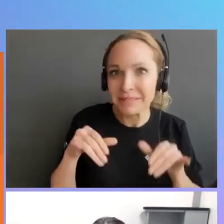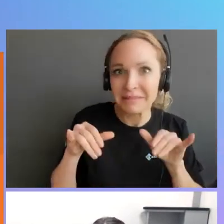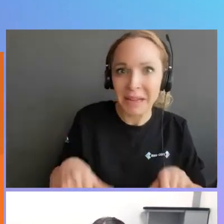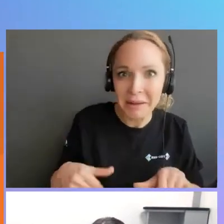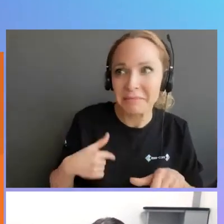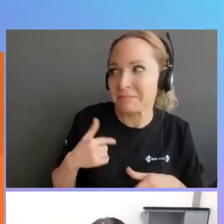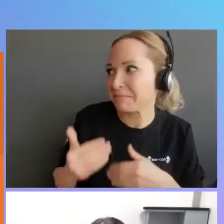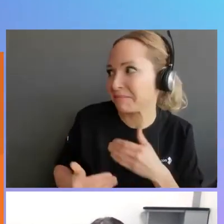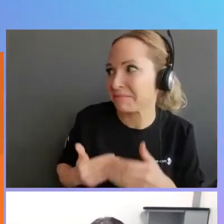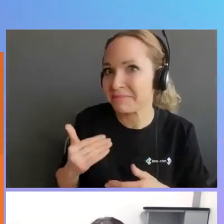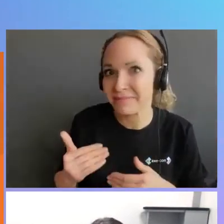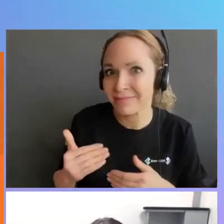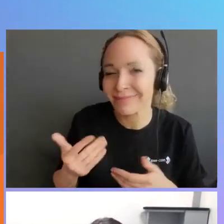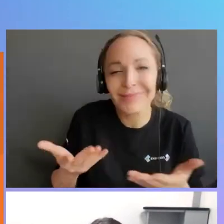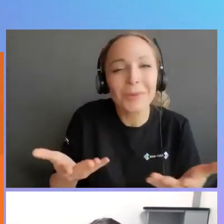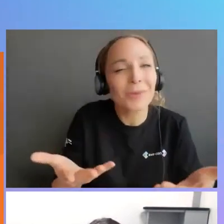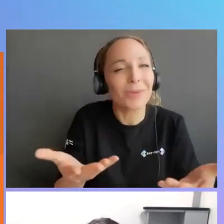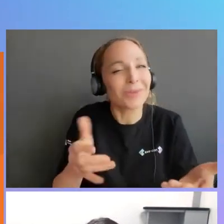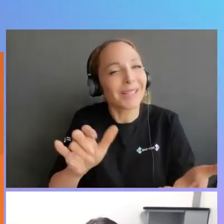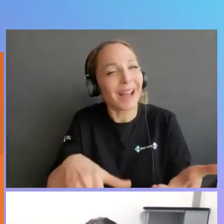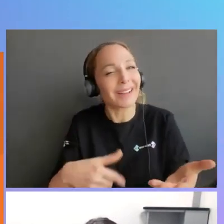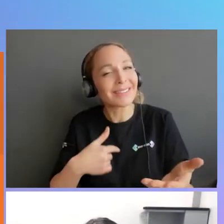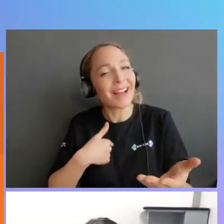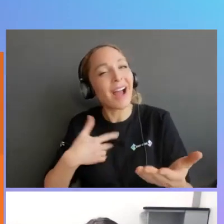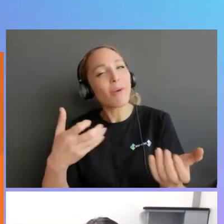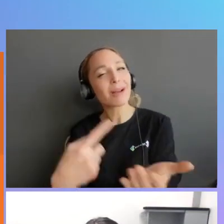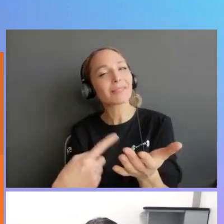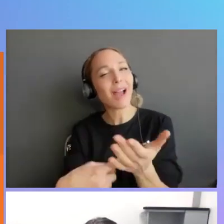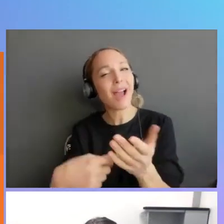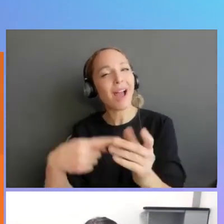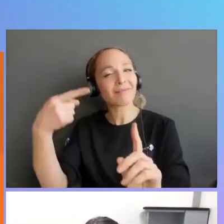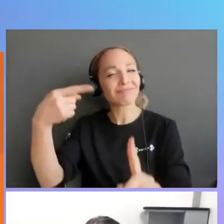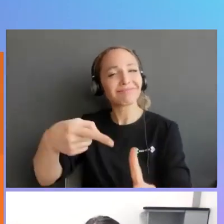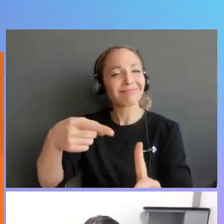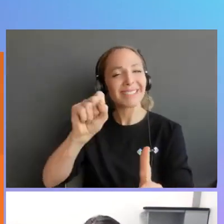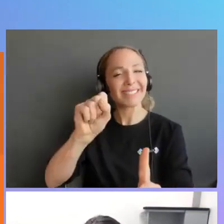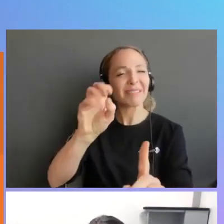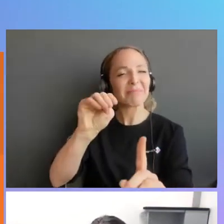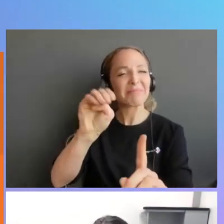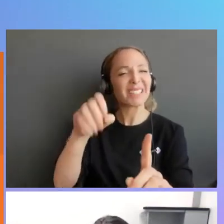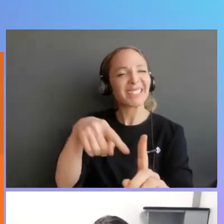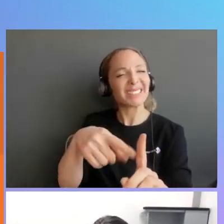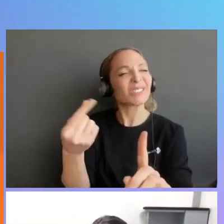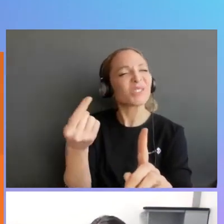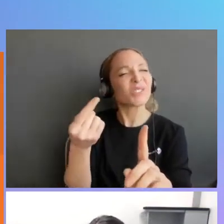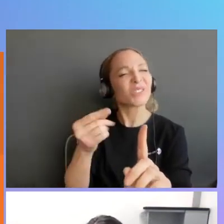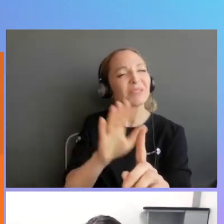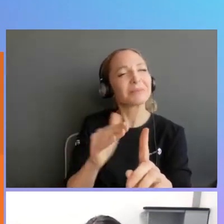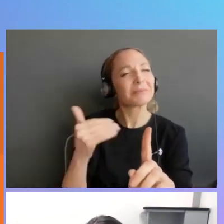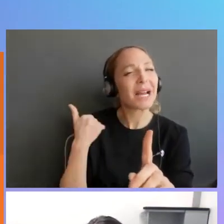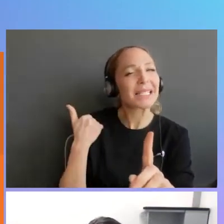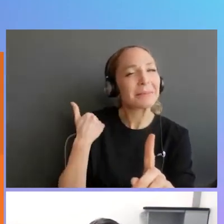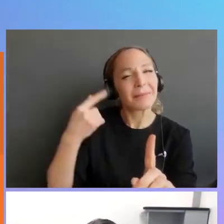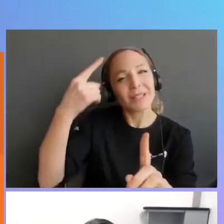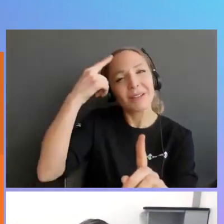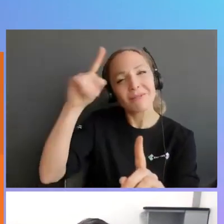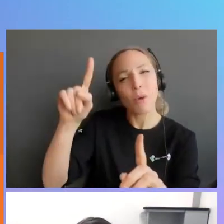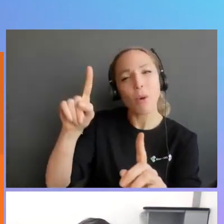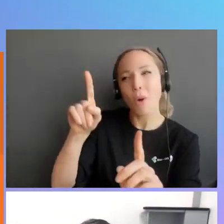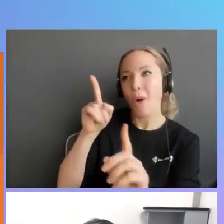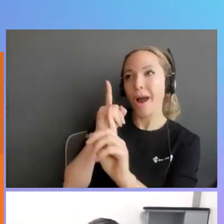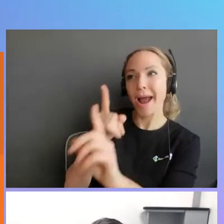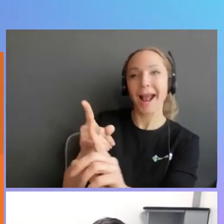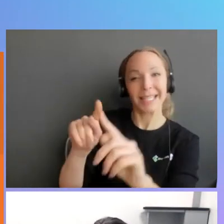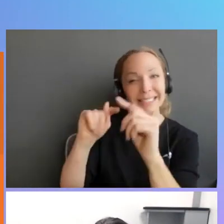has. What is the subject matter expert meant to do long-term for the team or for the build? Are they tied to the product, tied to